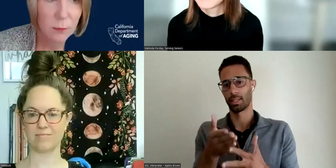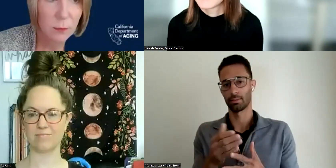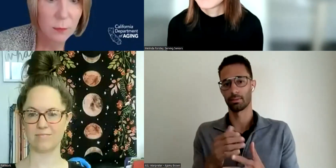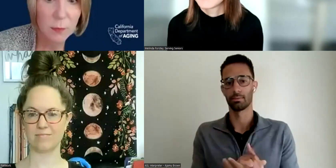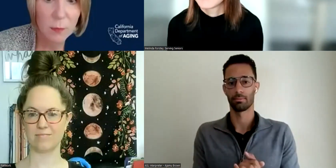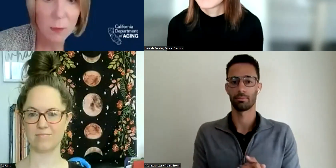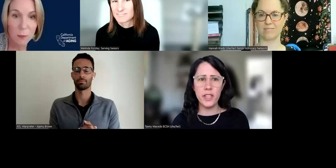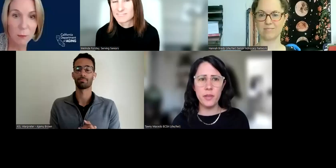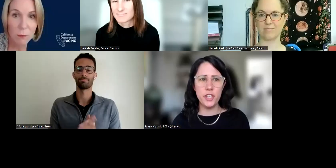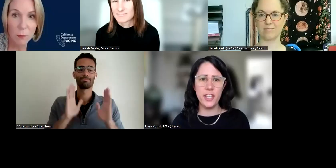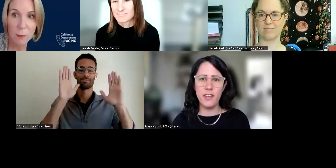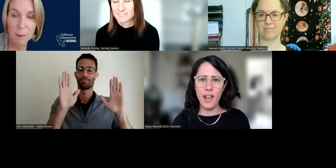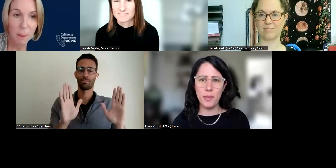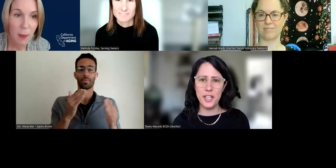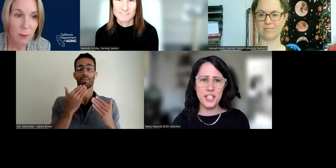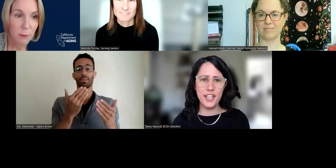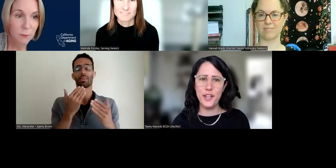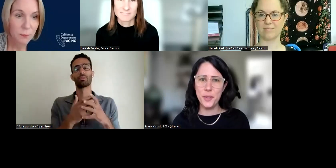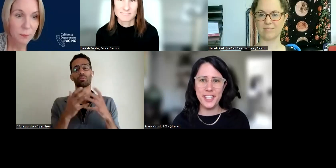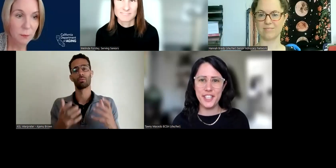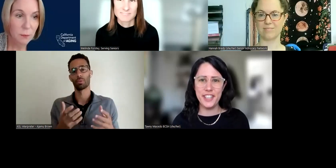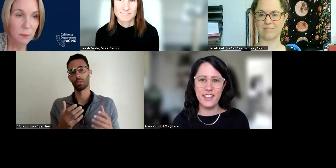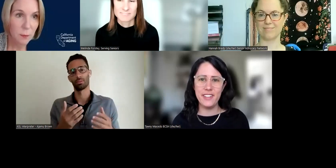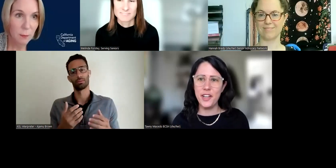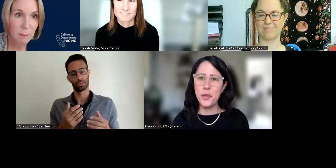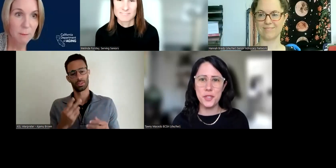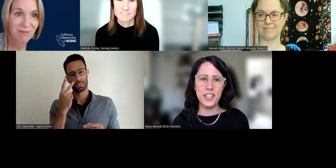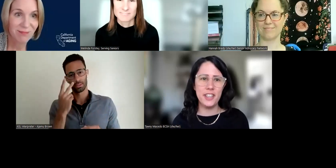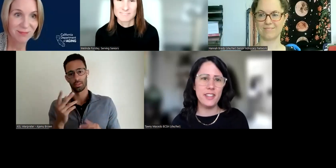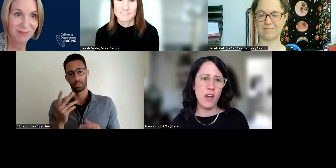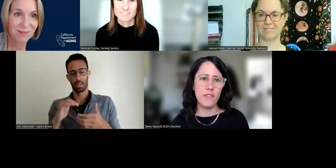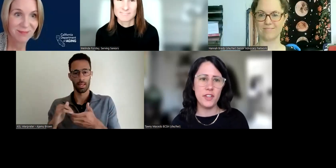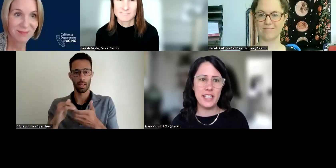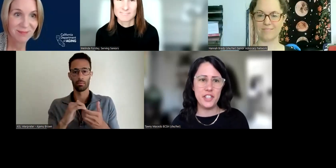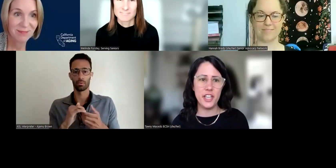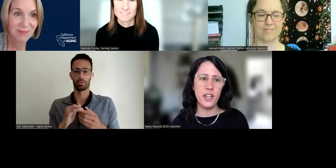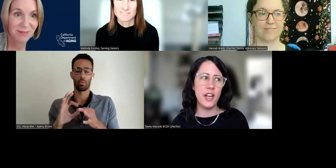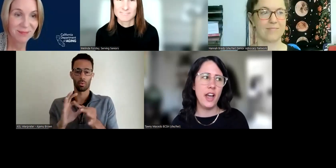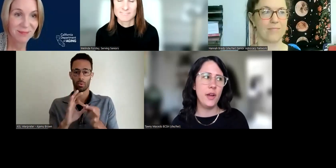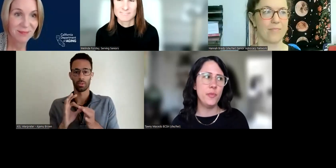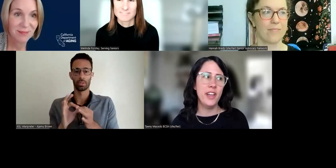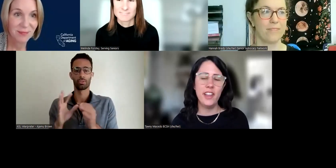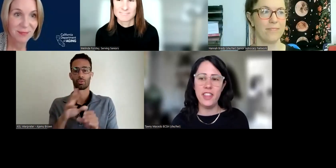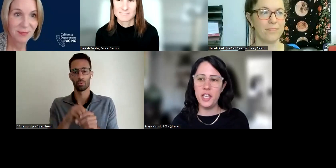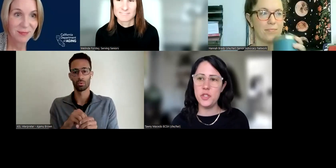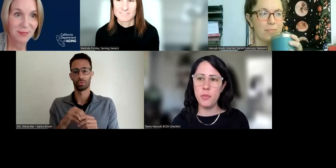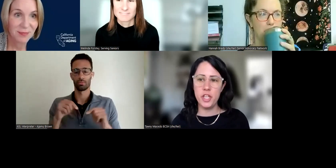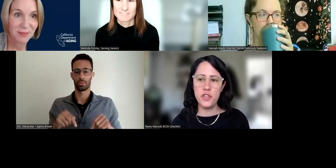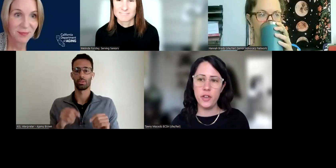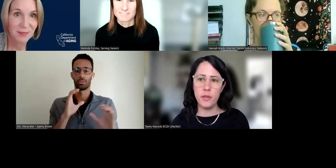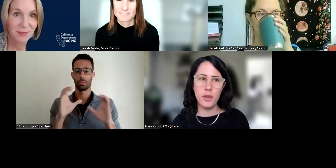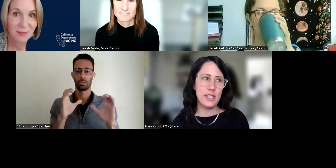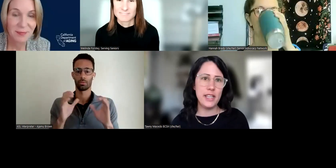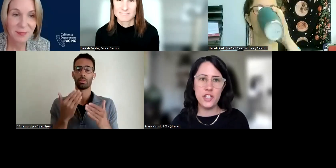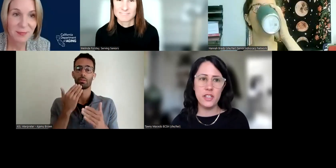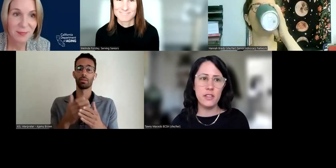Excellent. Thank you so much, Sarah. I really appreciate the collaboration, coordination, and inclusion in this conversation. Thank you so much